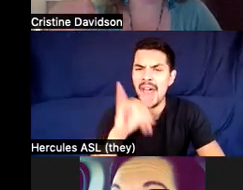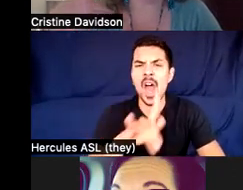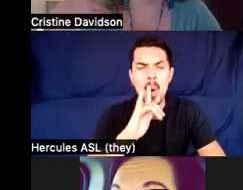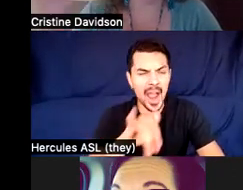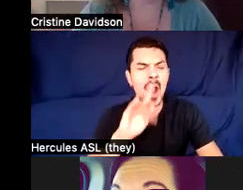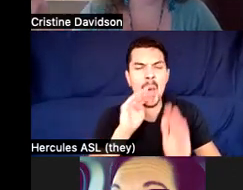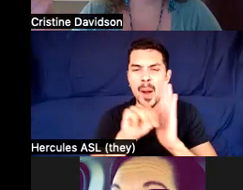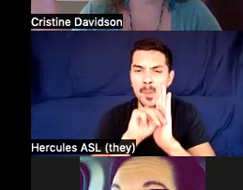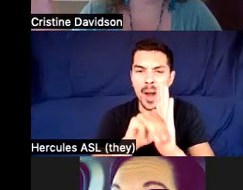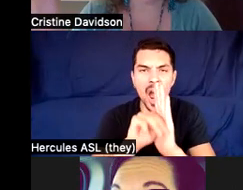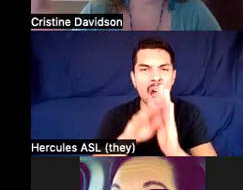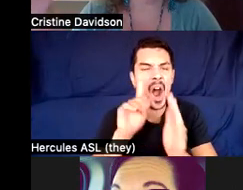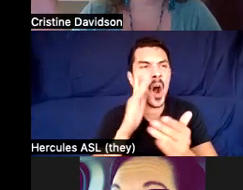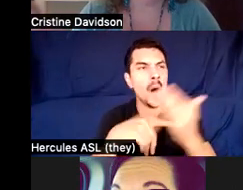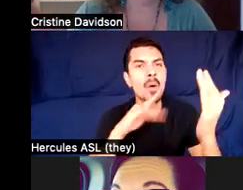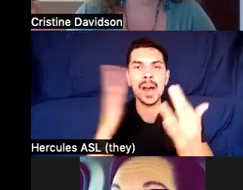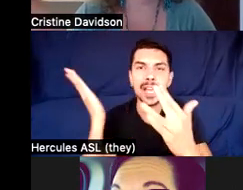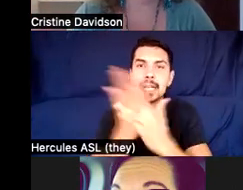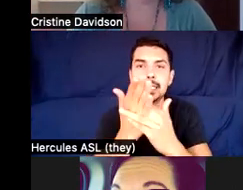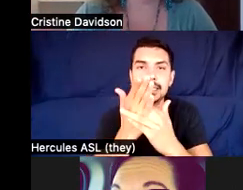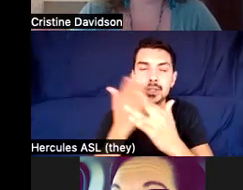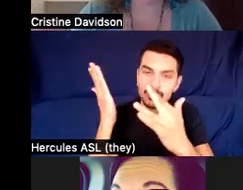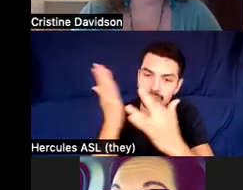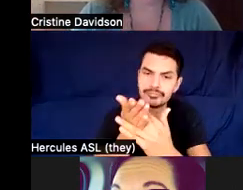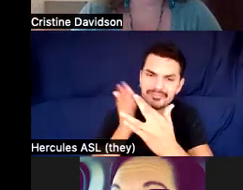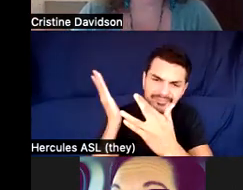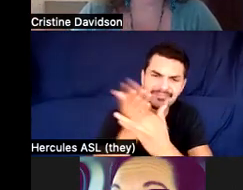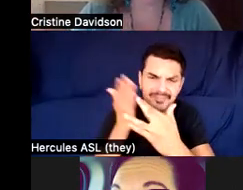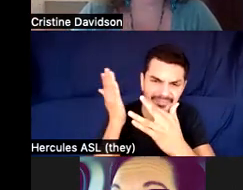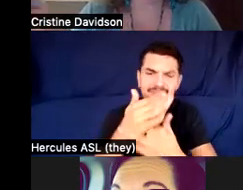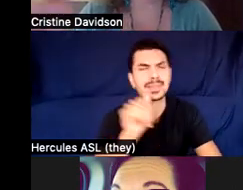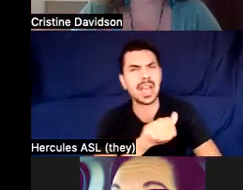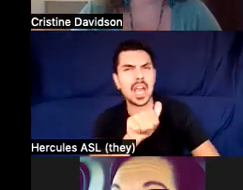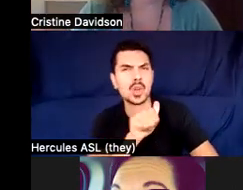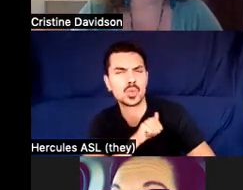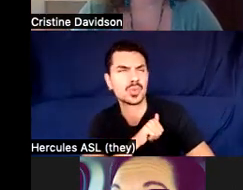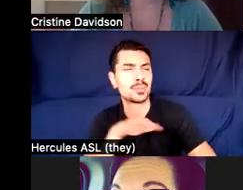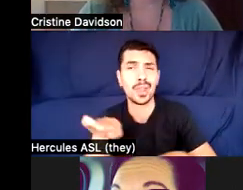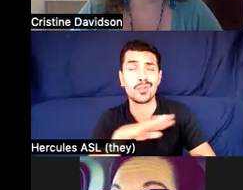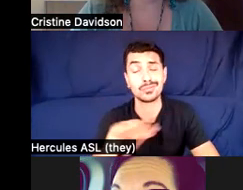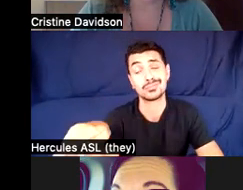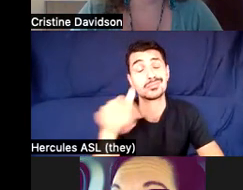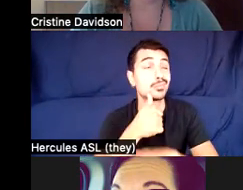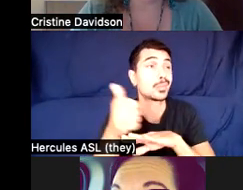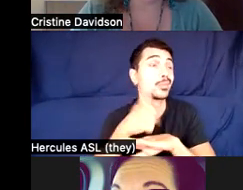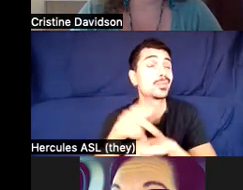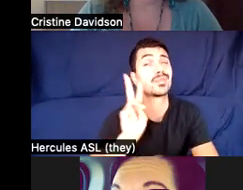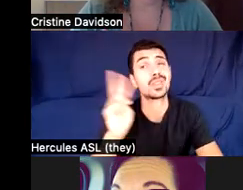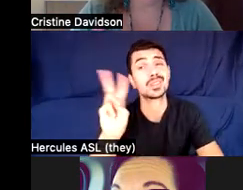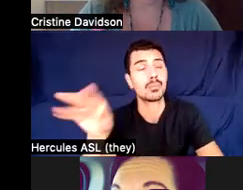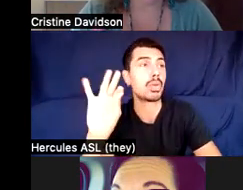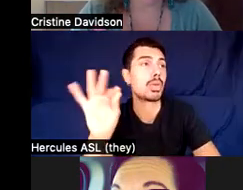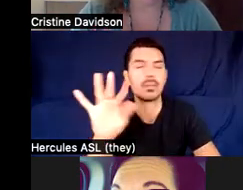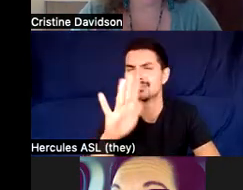to interrupt that attitude and behavior and culture around us, right? Standing outside the